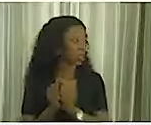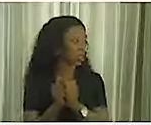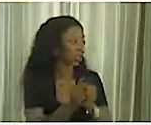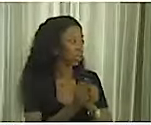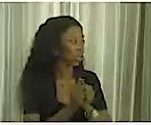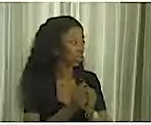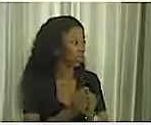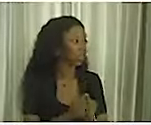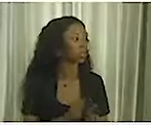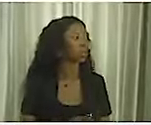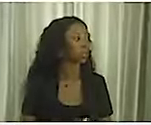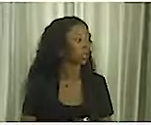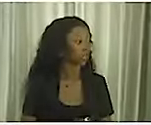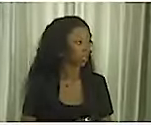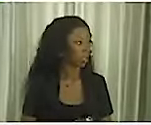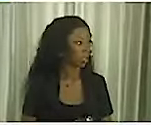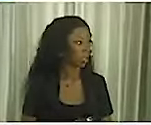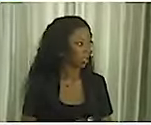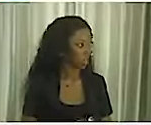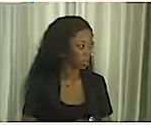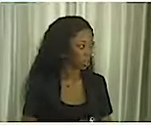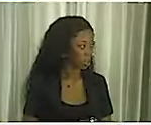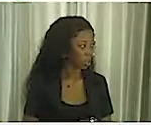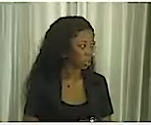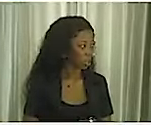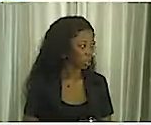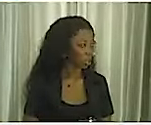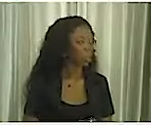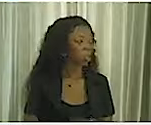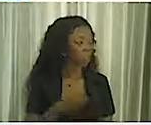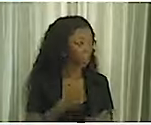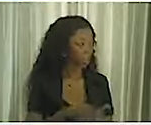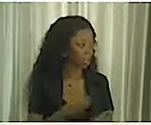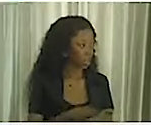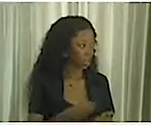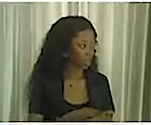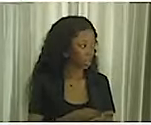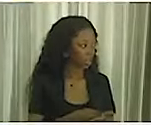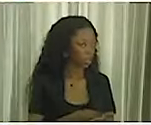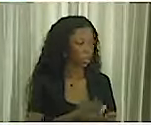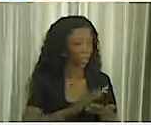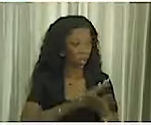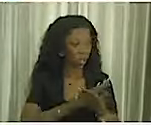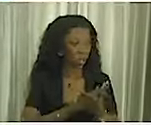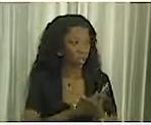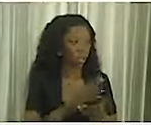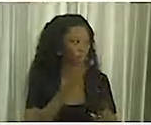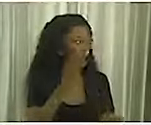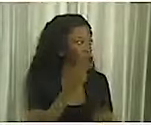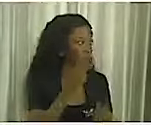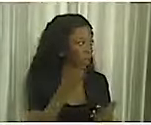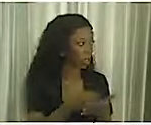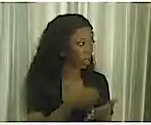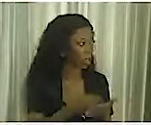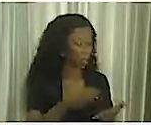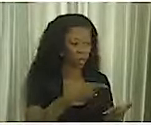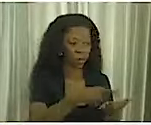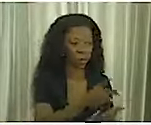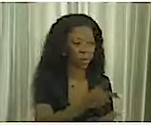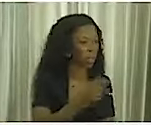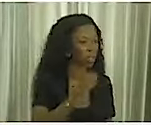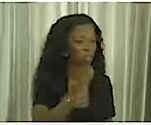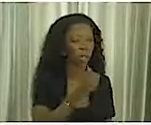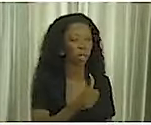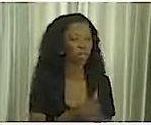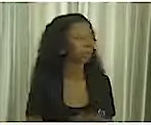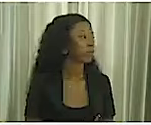where they spend money in Washington, D.C. for lobby, for let Salono get MCC money.